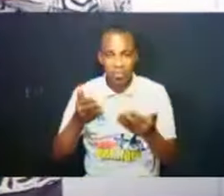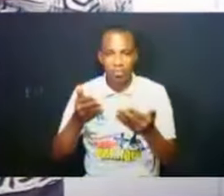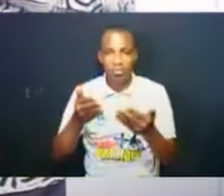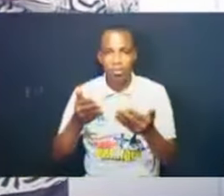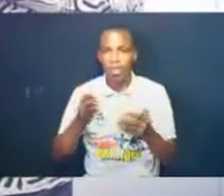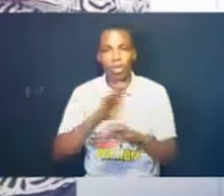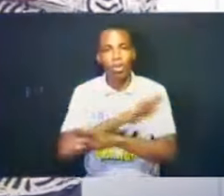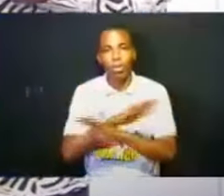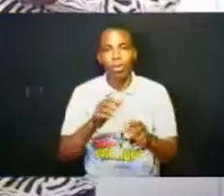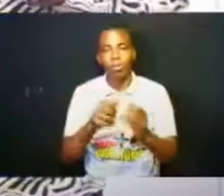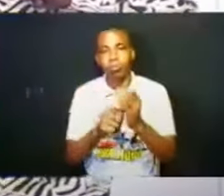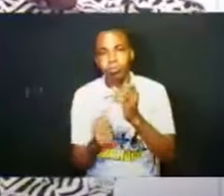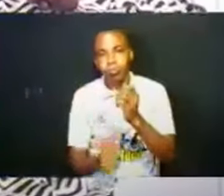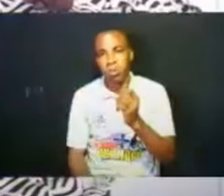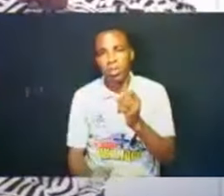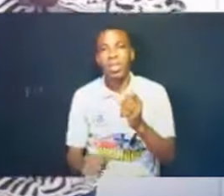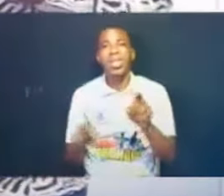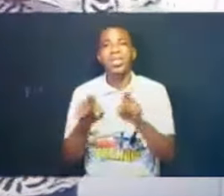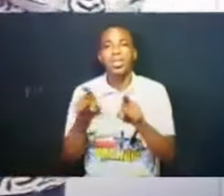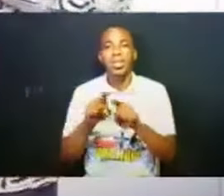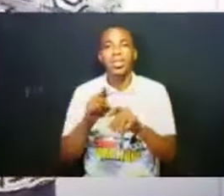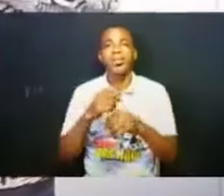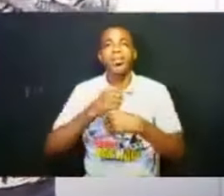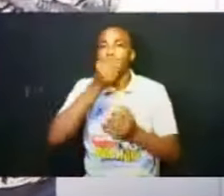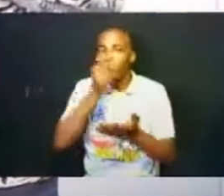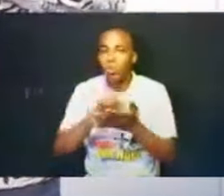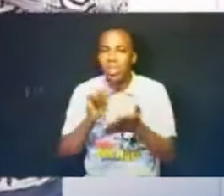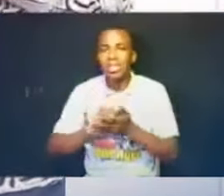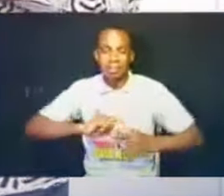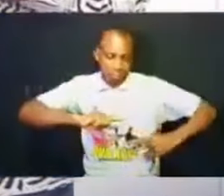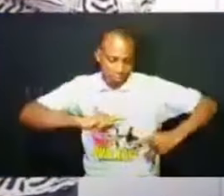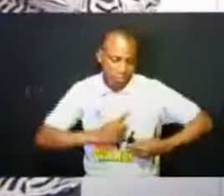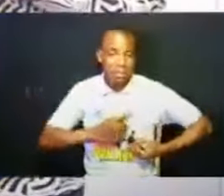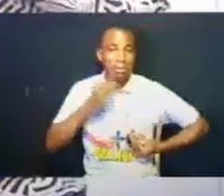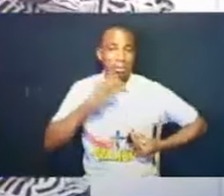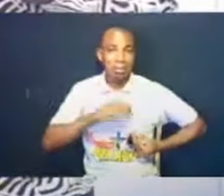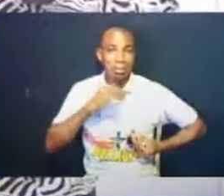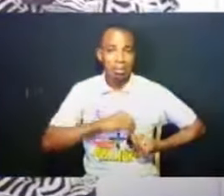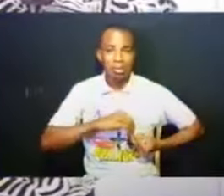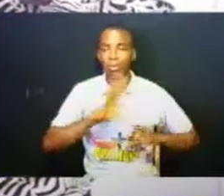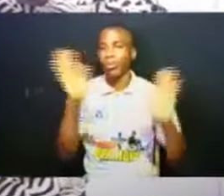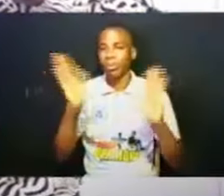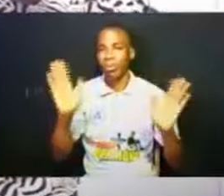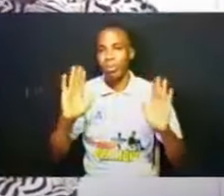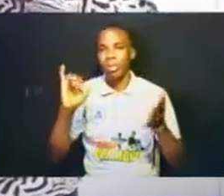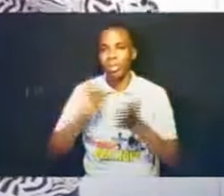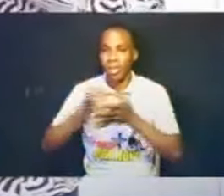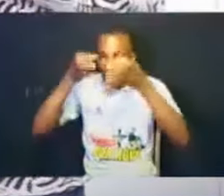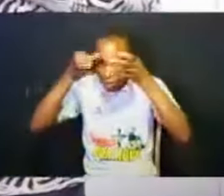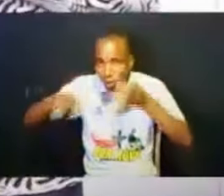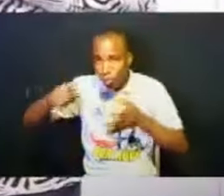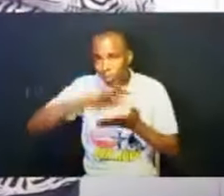root grows up to cause trouble and defy many. Na mwishwe ye na obi emfiri onyankopon adom no